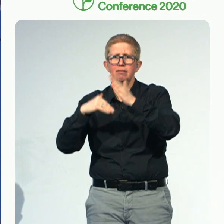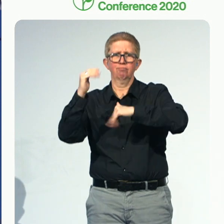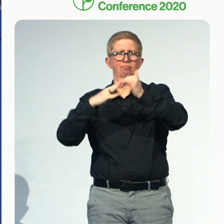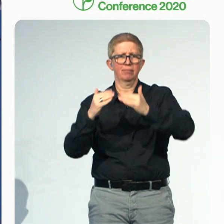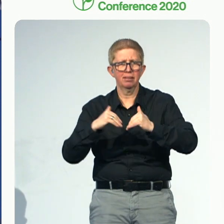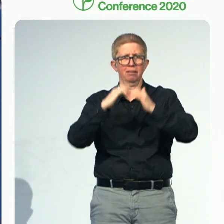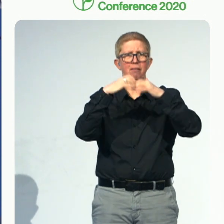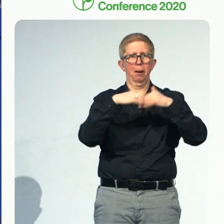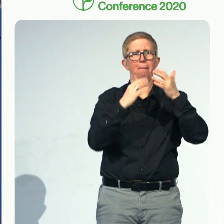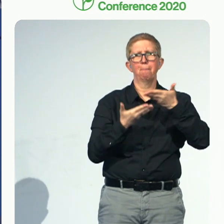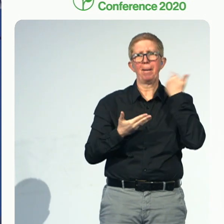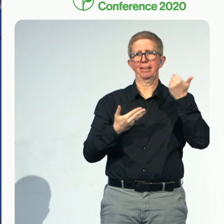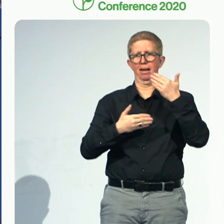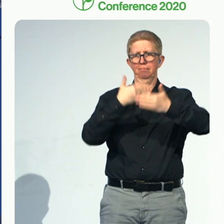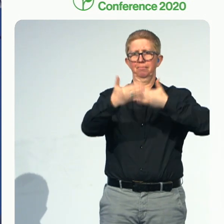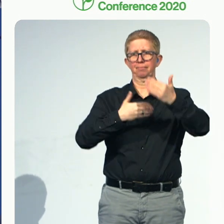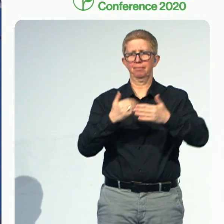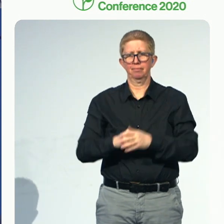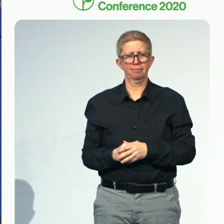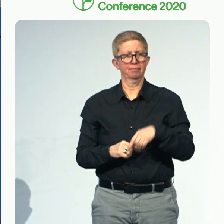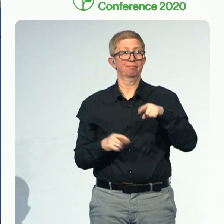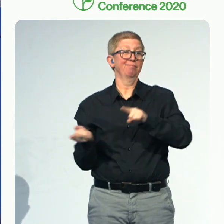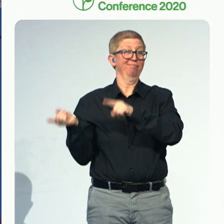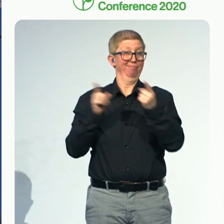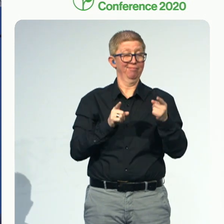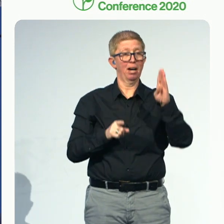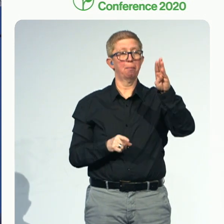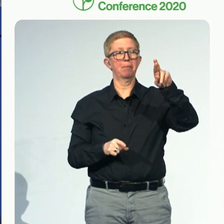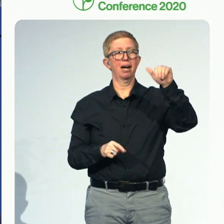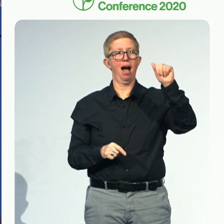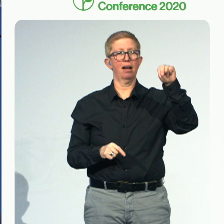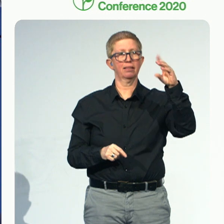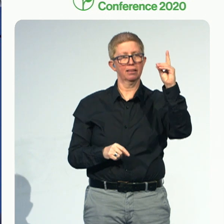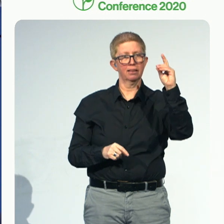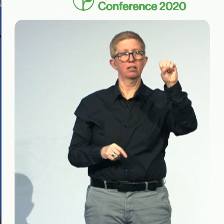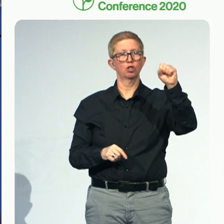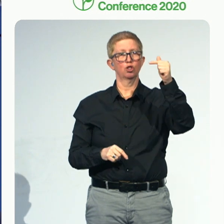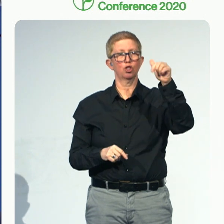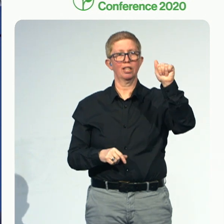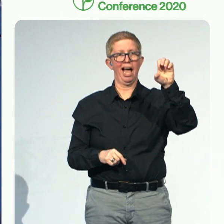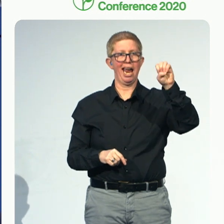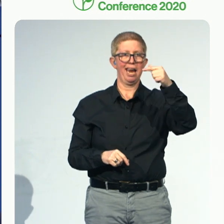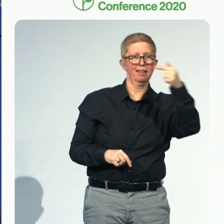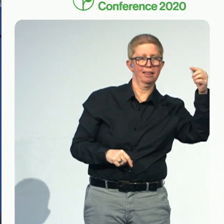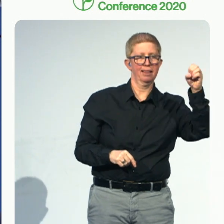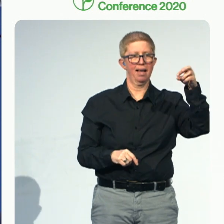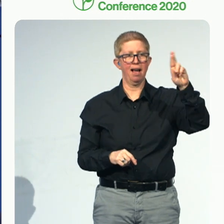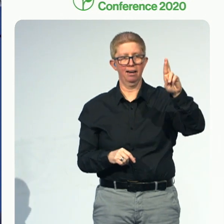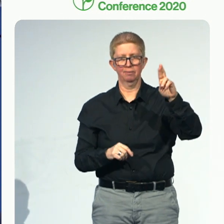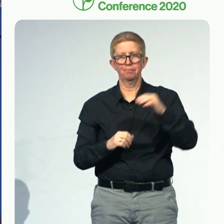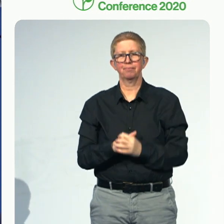is the General Secretary of Lebenshilfe Austria, Lebenshilfe being the Austrian branch or department or whatever